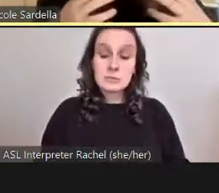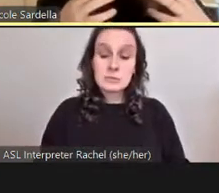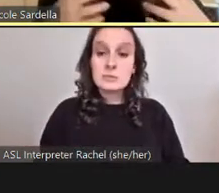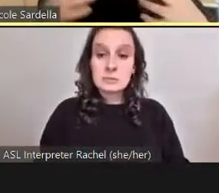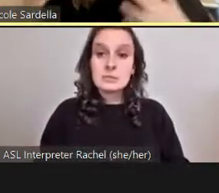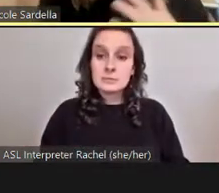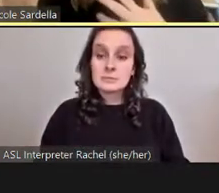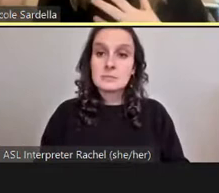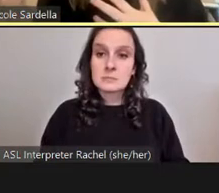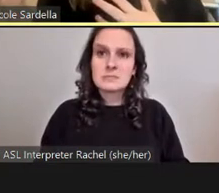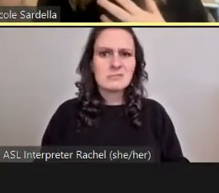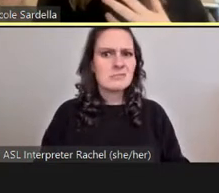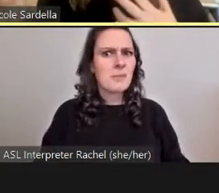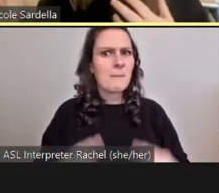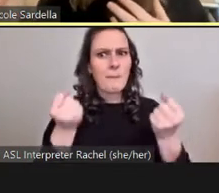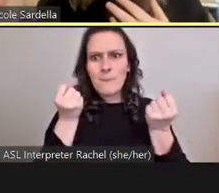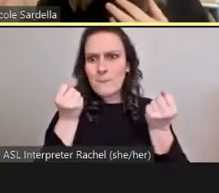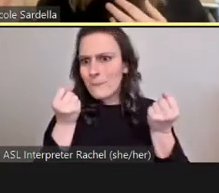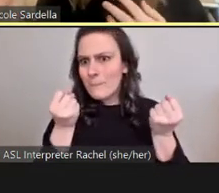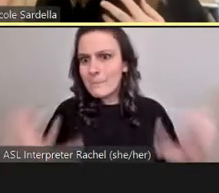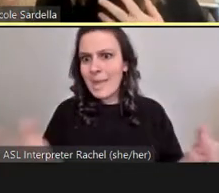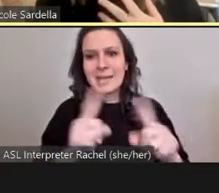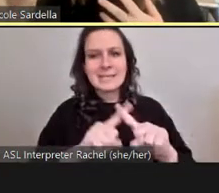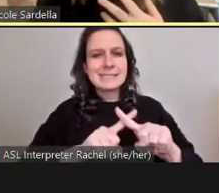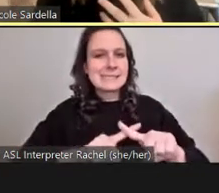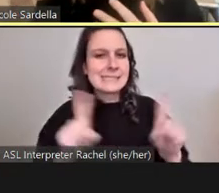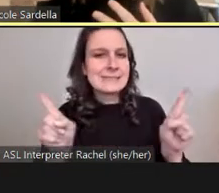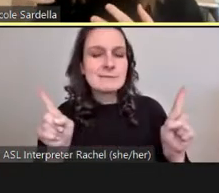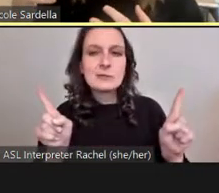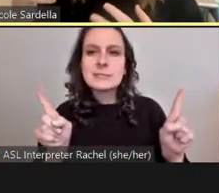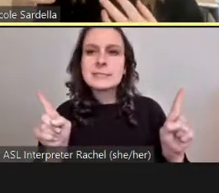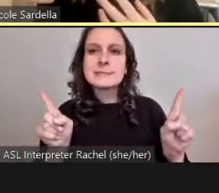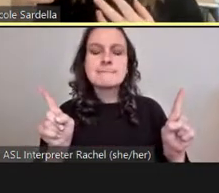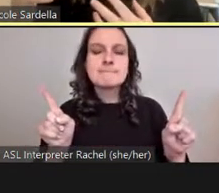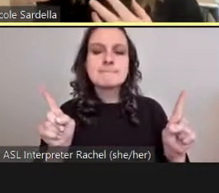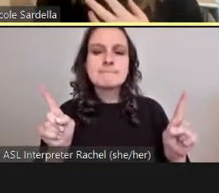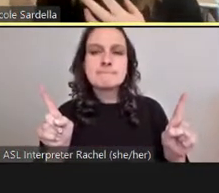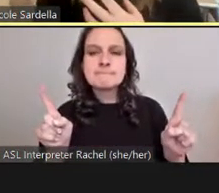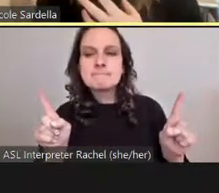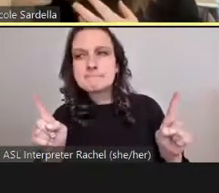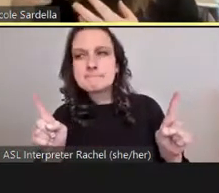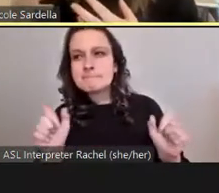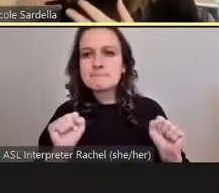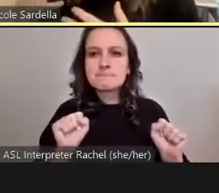there have been so many different and